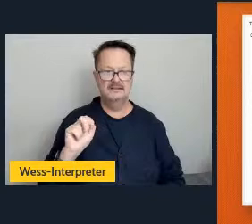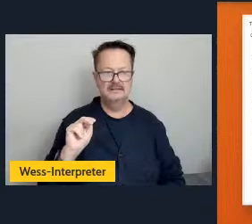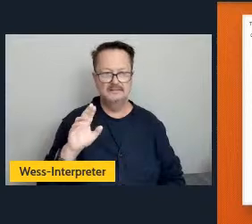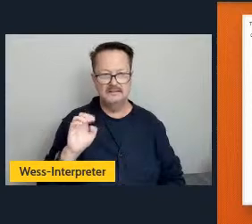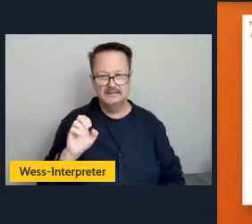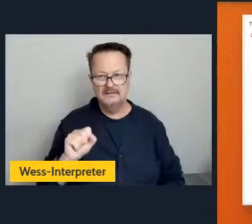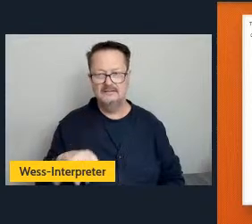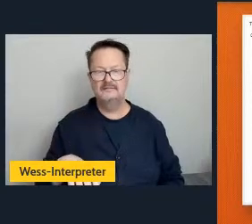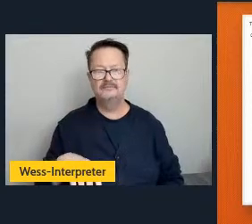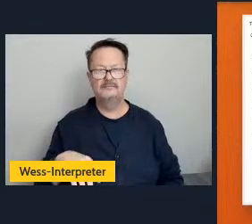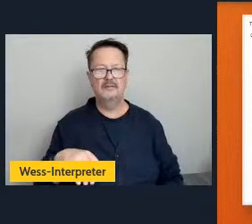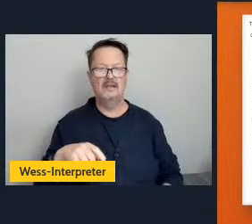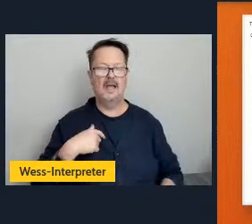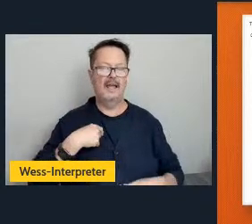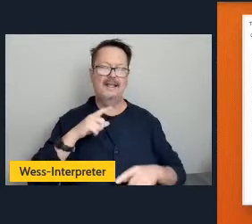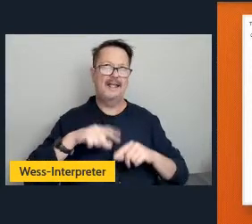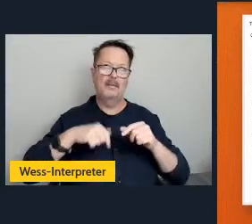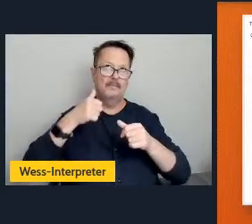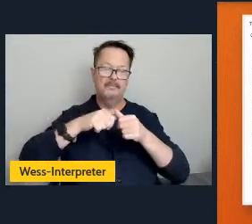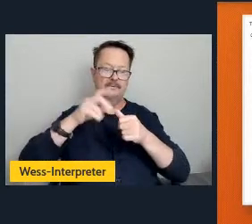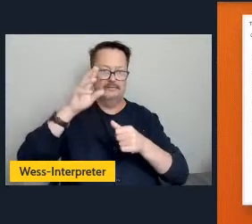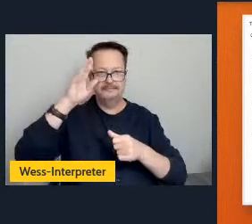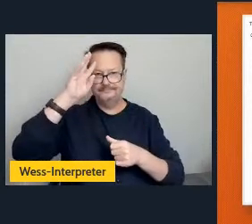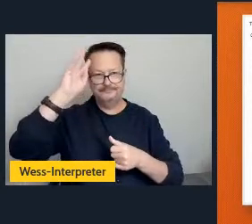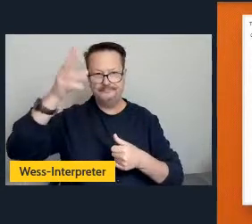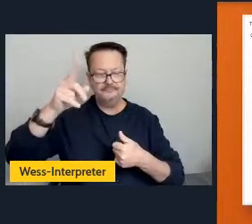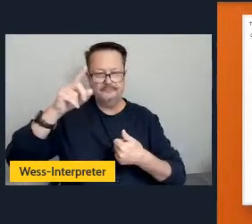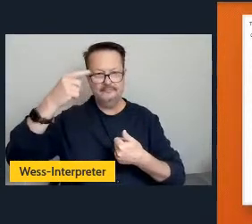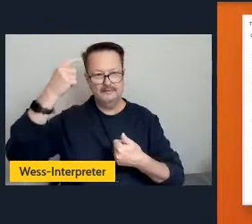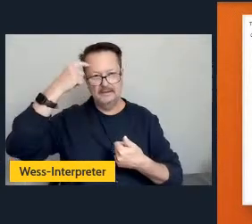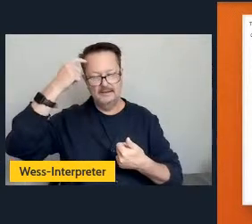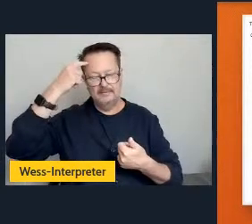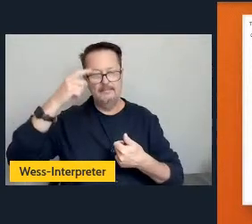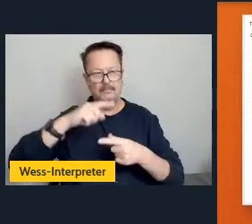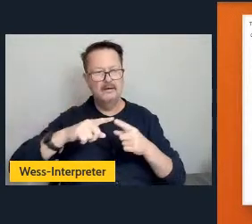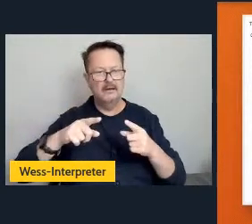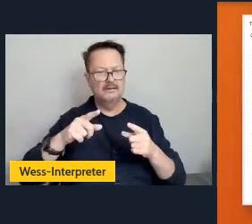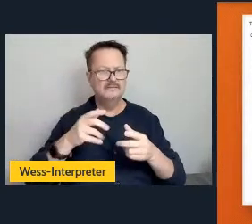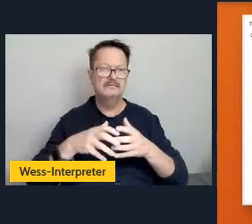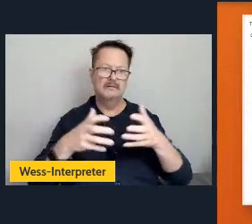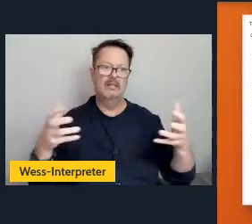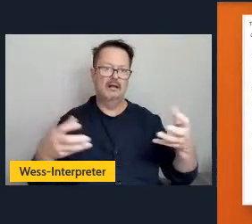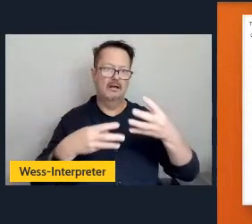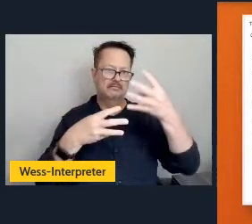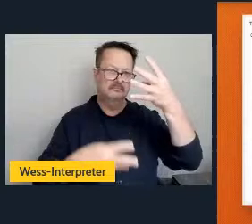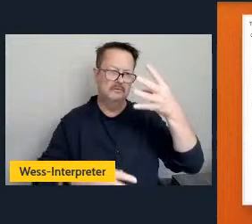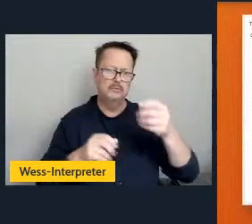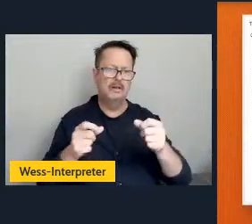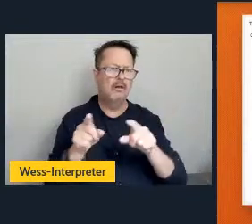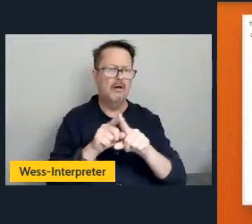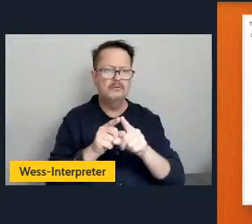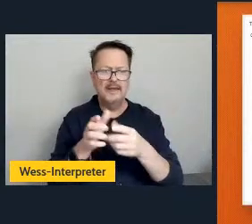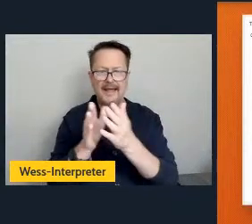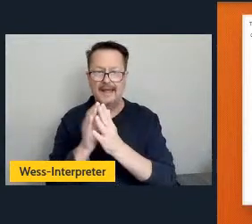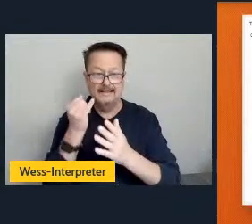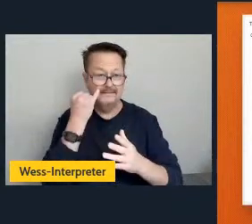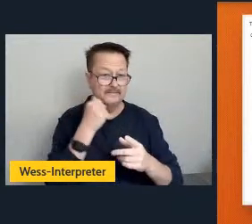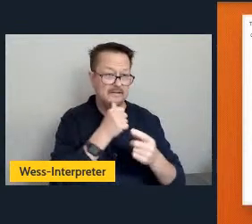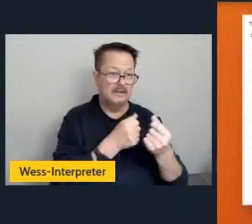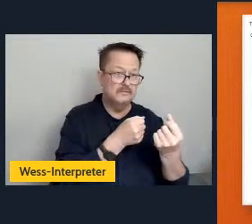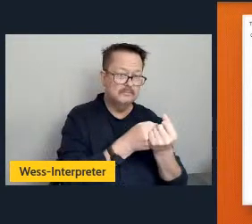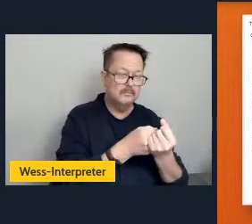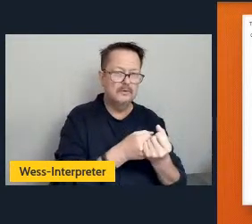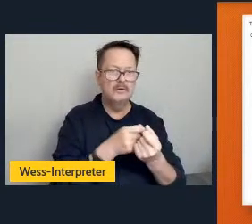don't know from the top of my head, but it's a lot. And you can also, you know, ask for supporting something that's not supported yet by cutting